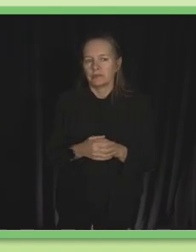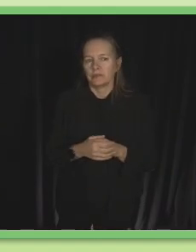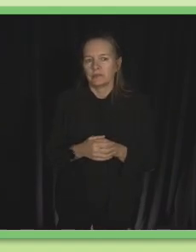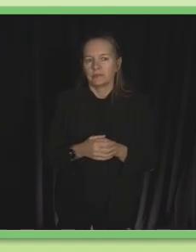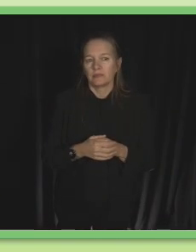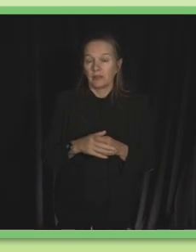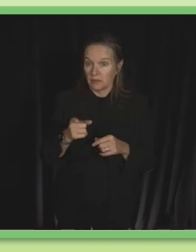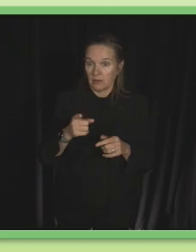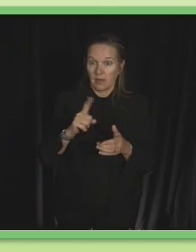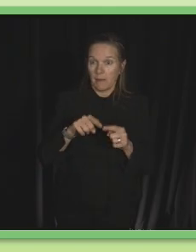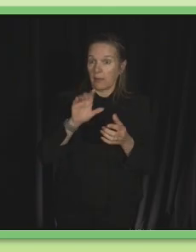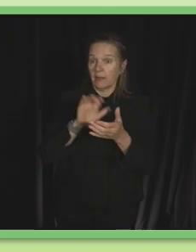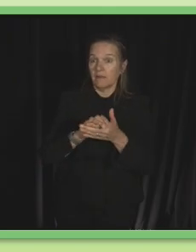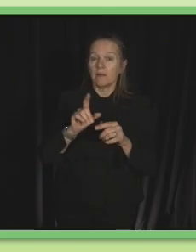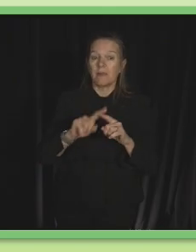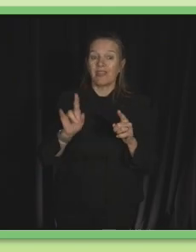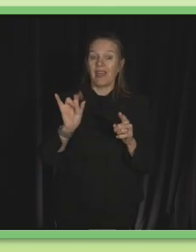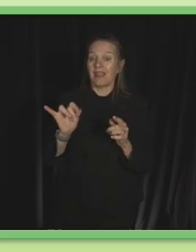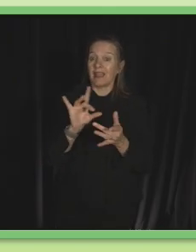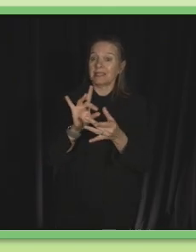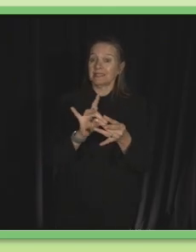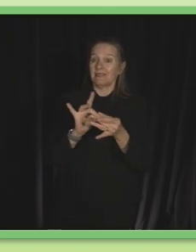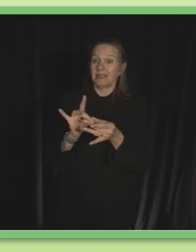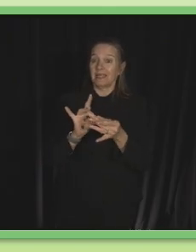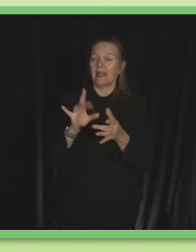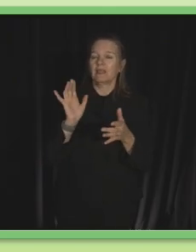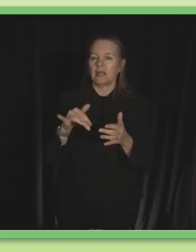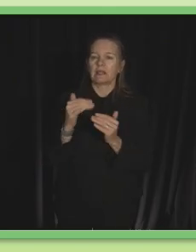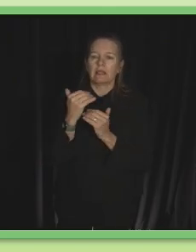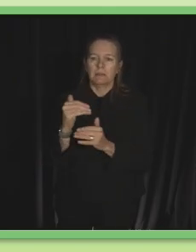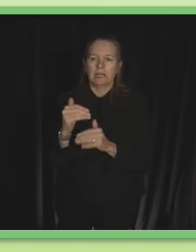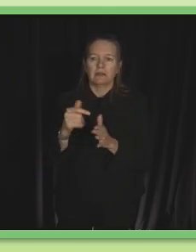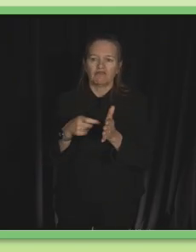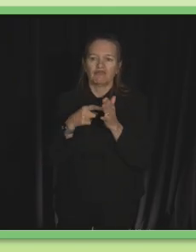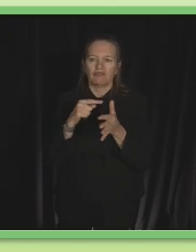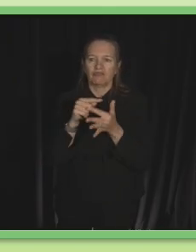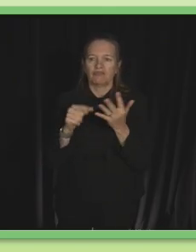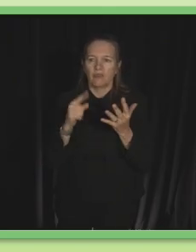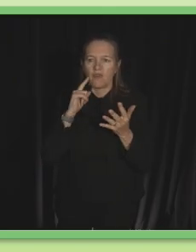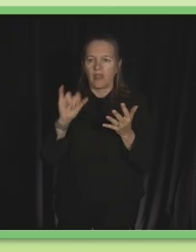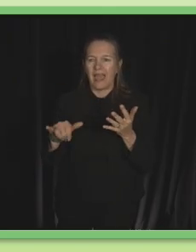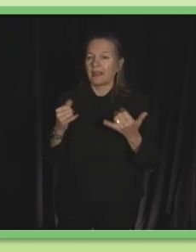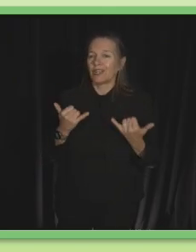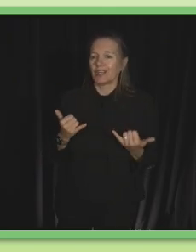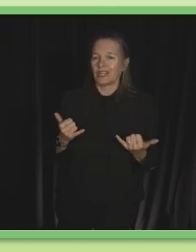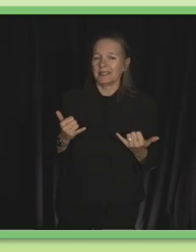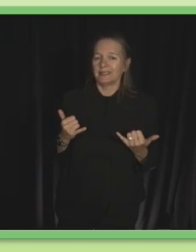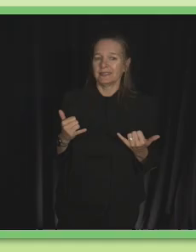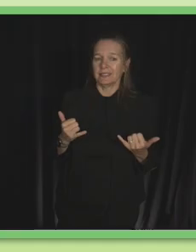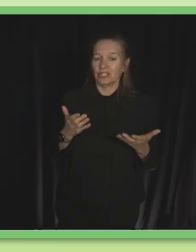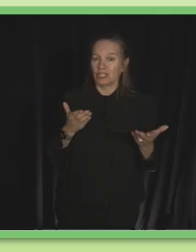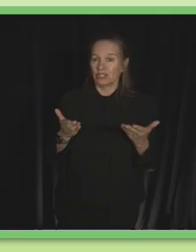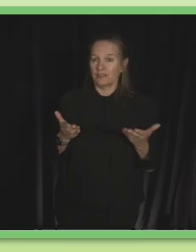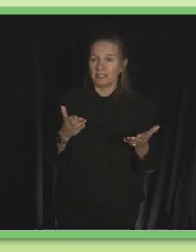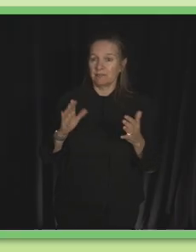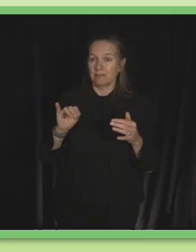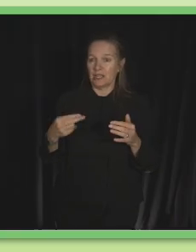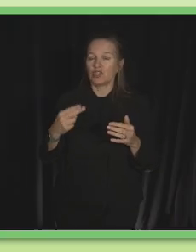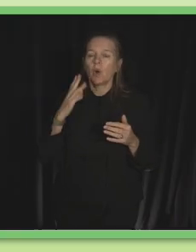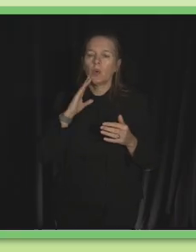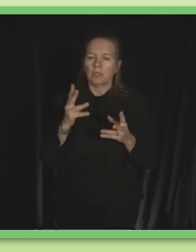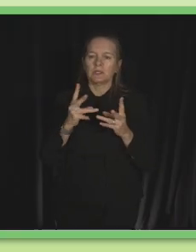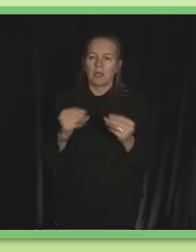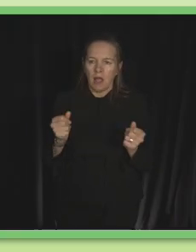Unbelievably, connectivity has become a limiting factor to innovation. Traditional network models can't keep pace. Current service meshes solve tactical problems